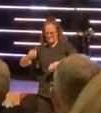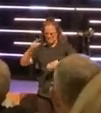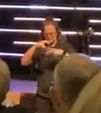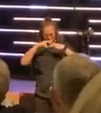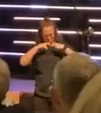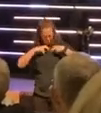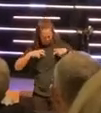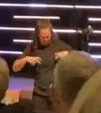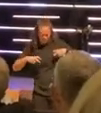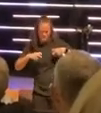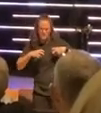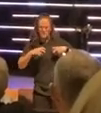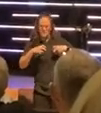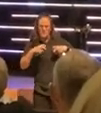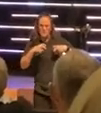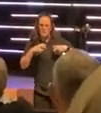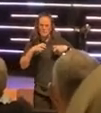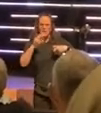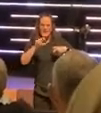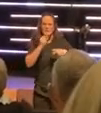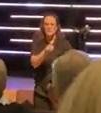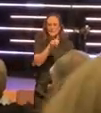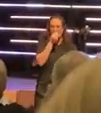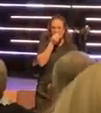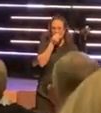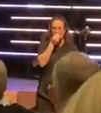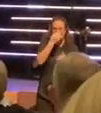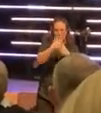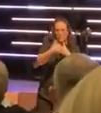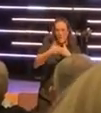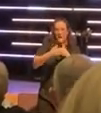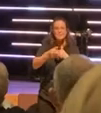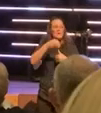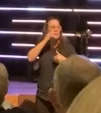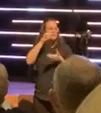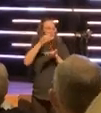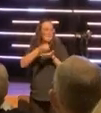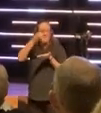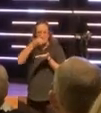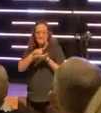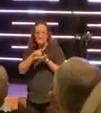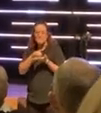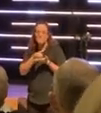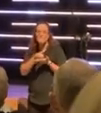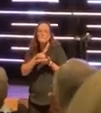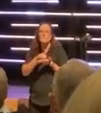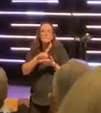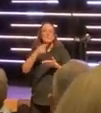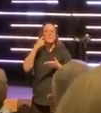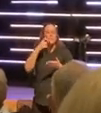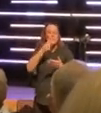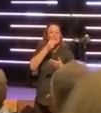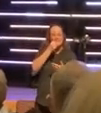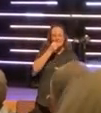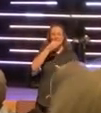and in doing so, he is to eat the bread and drink the cup. For he who